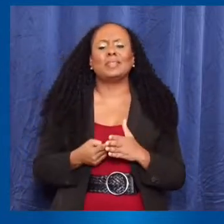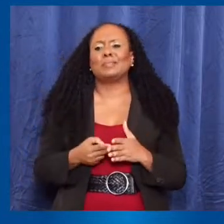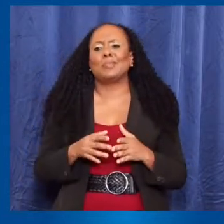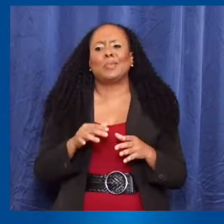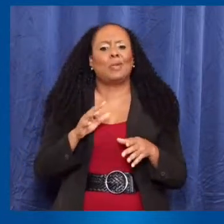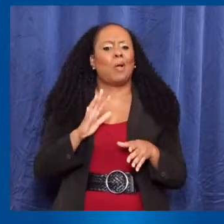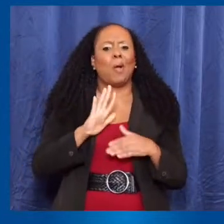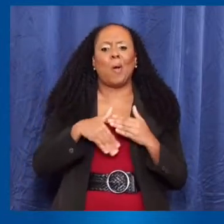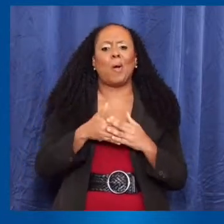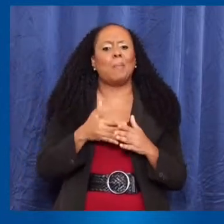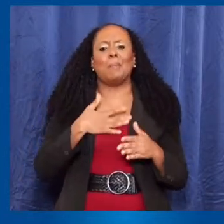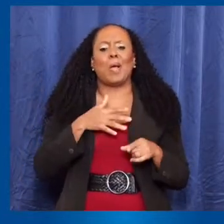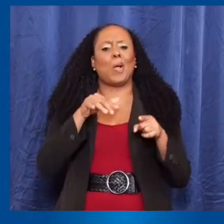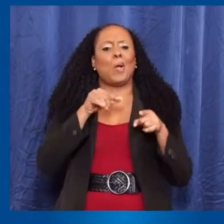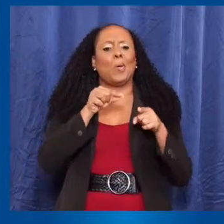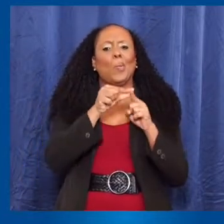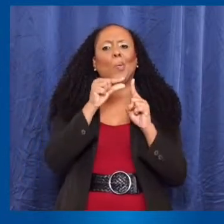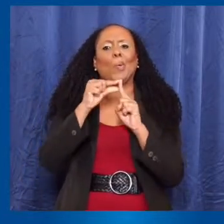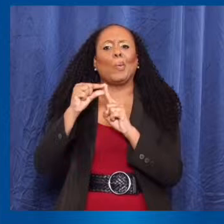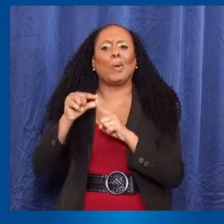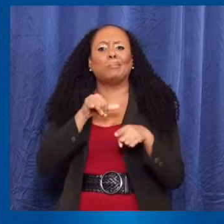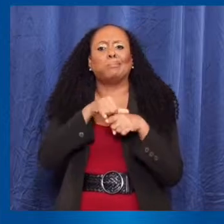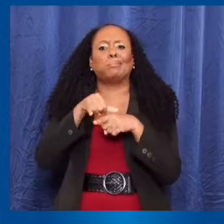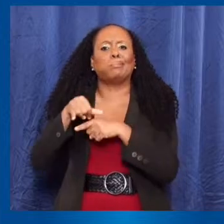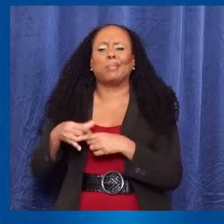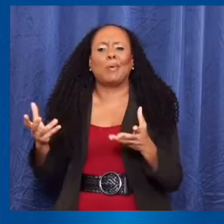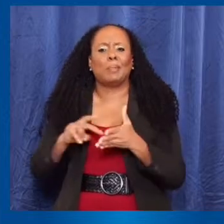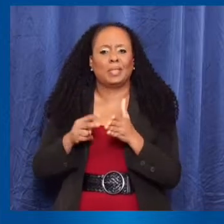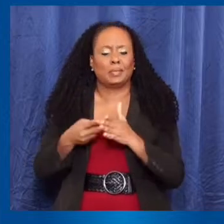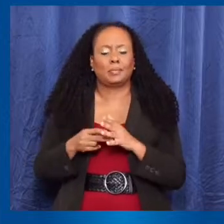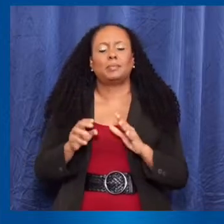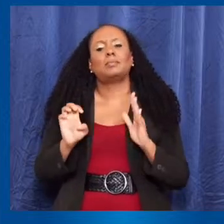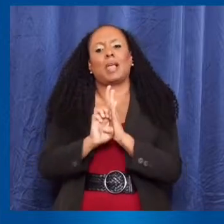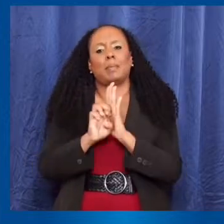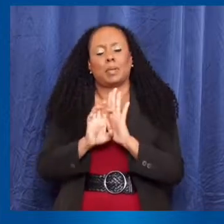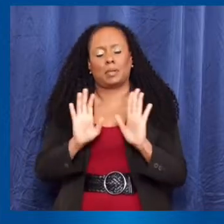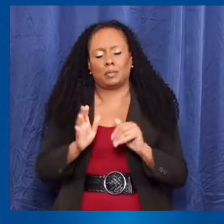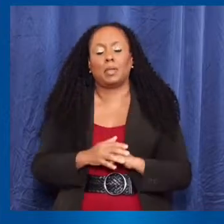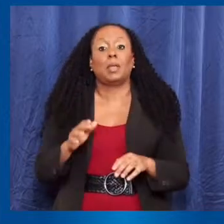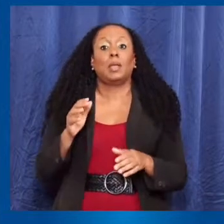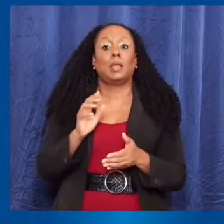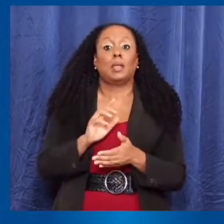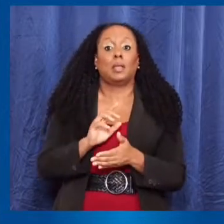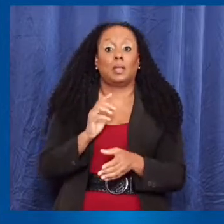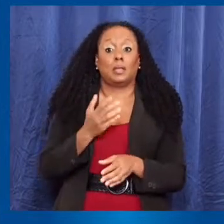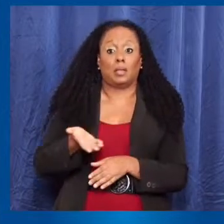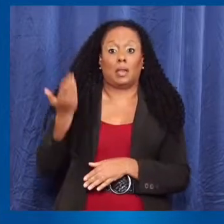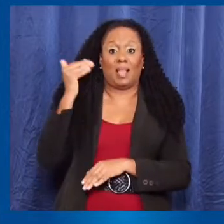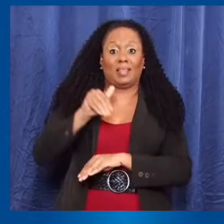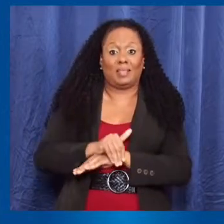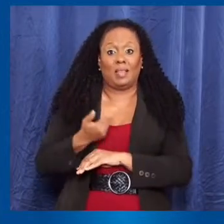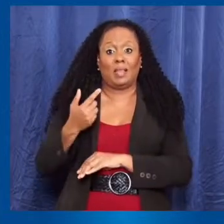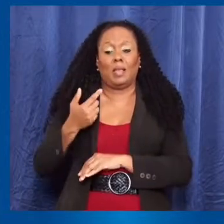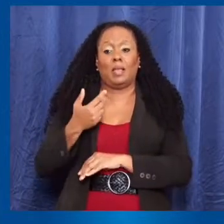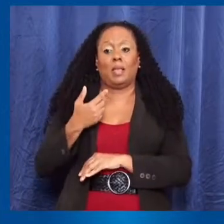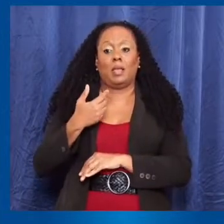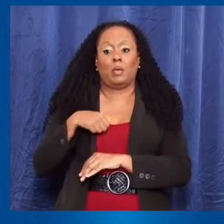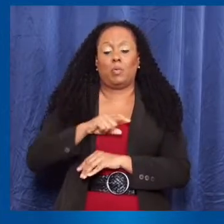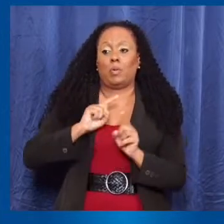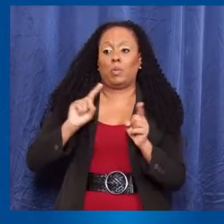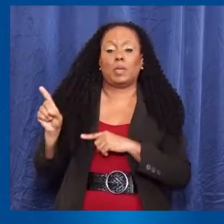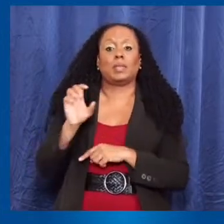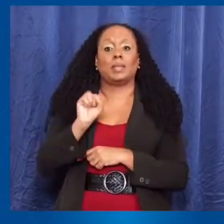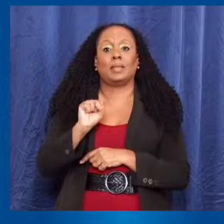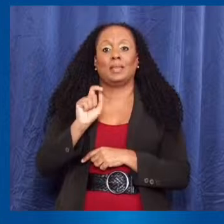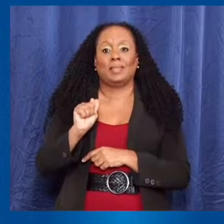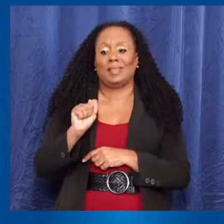St. Lucie at a town hall, Parish Speaks, St. Lucie Speaks. And the people there, person after person